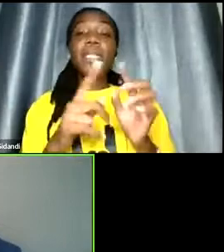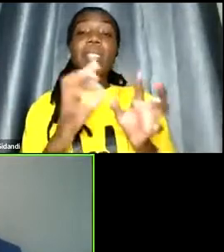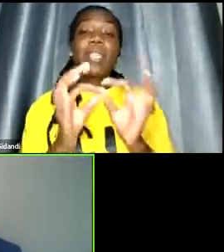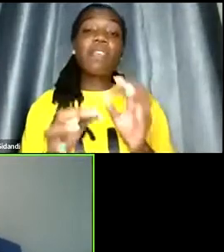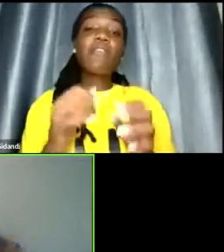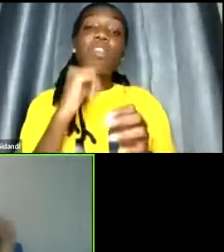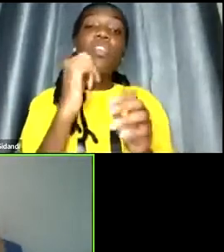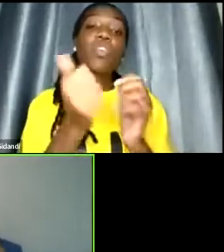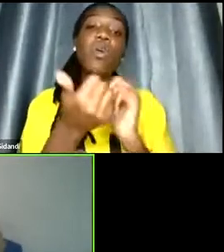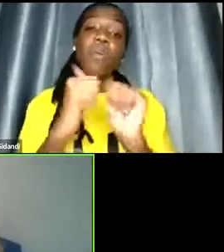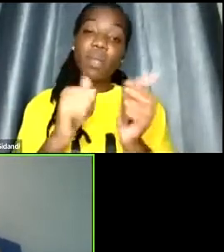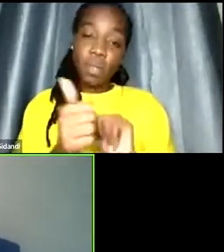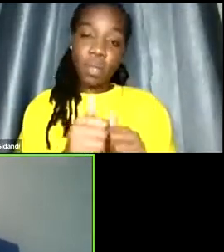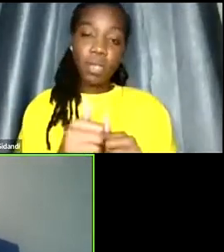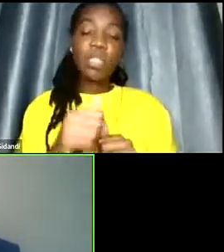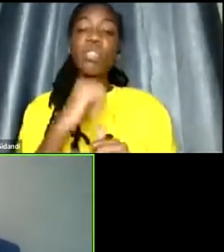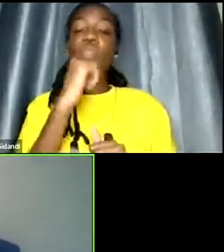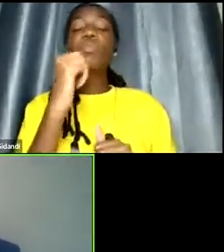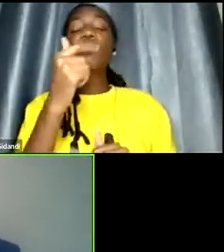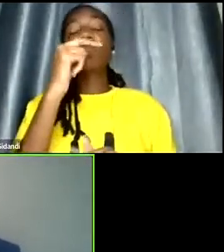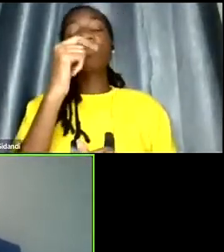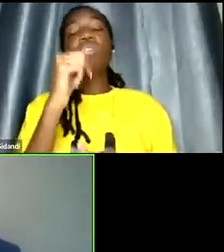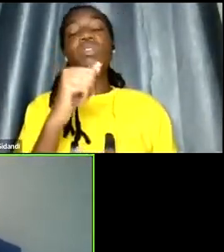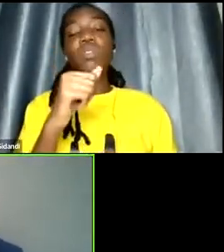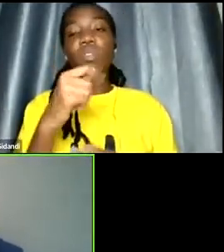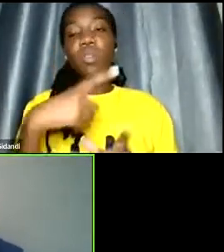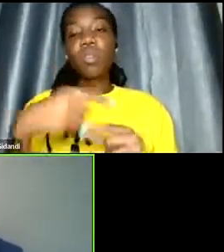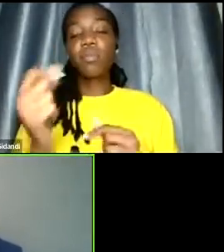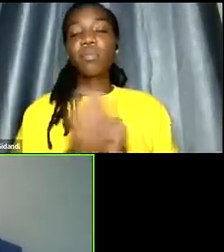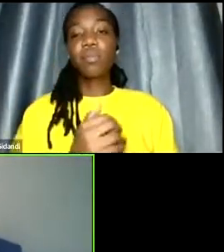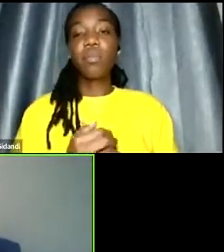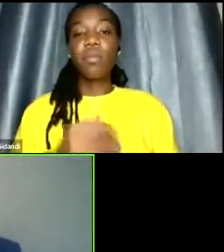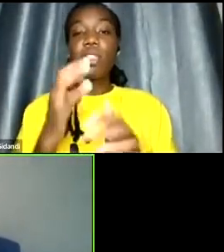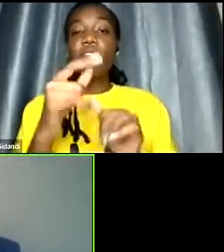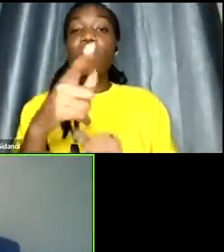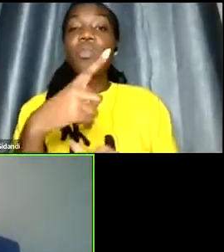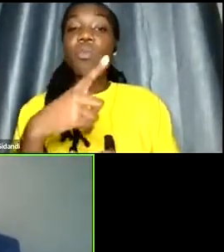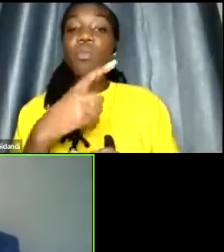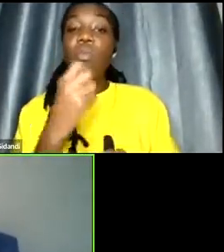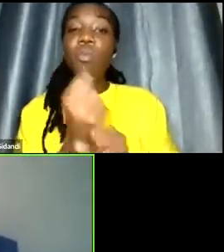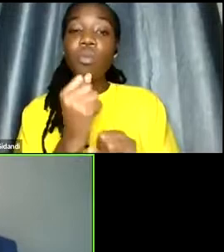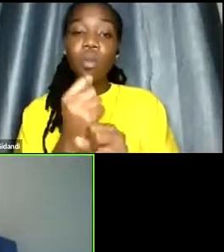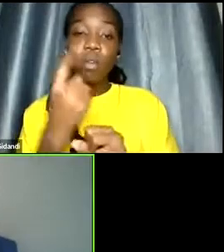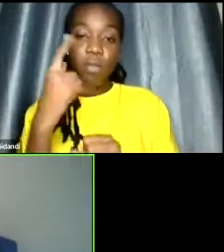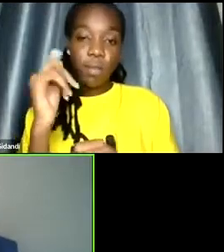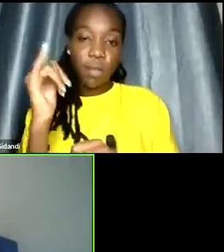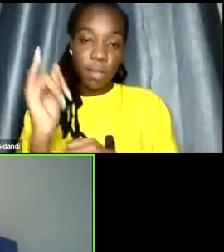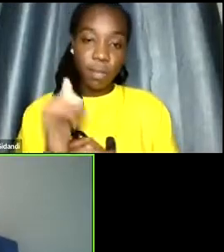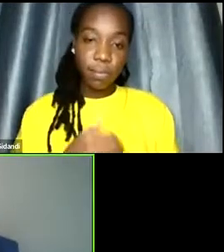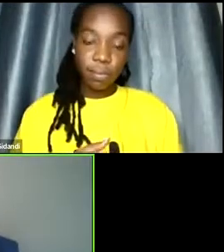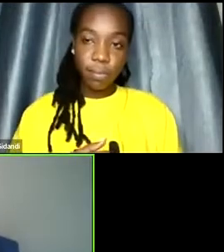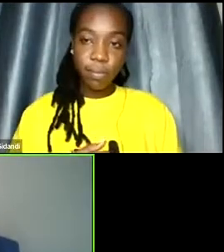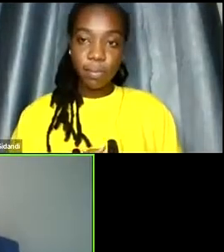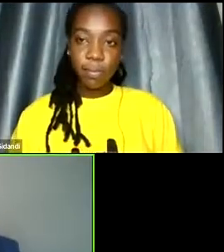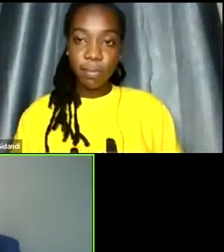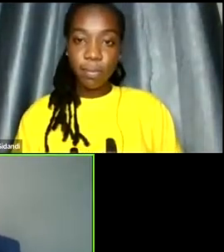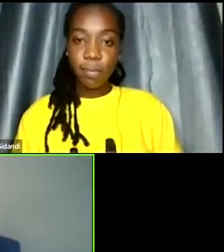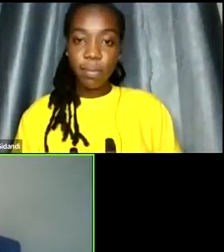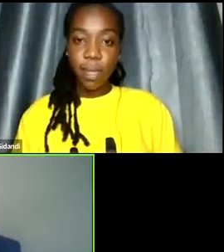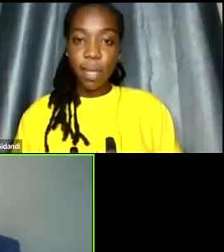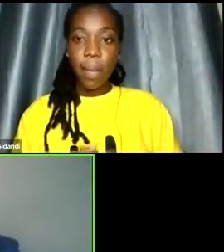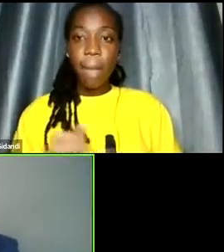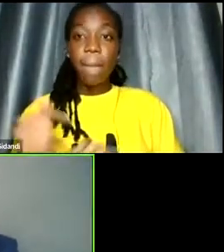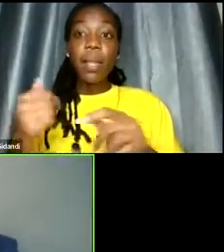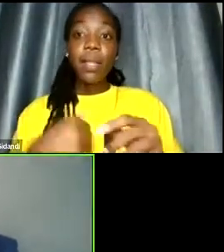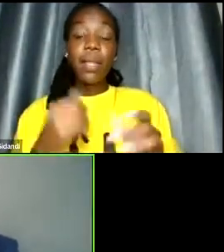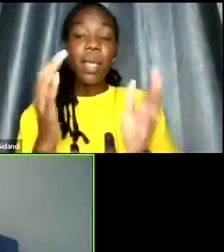dare. Now, if you work for a public entity, it's even illegal. Now that is now crossing over to nepotism, okay? And tribalism